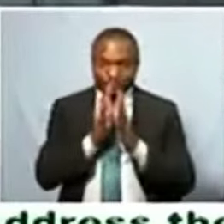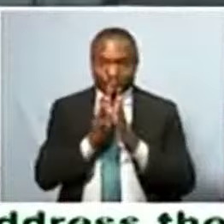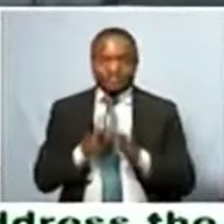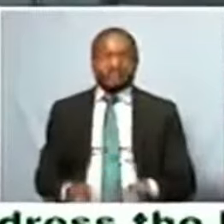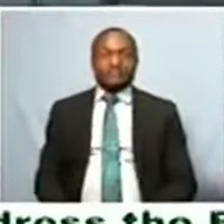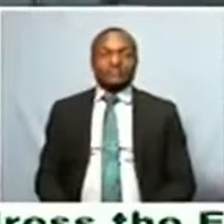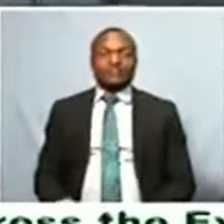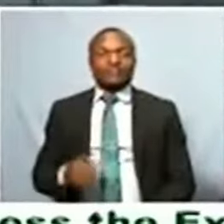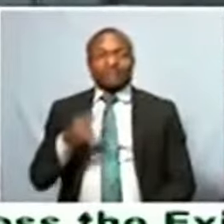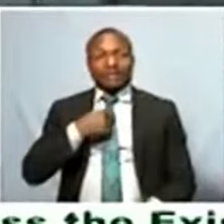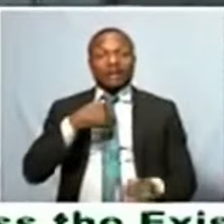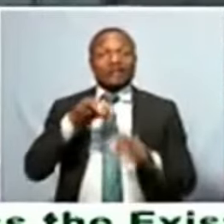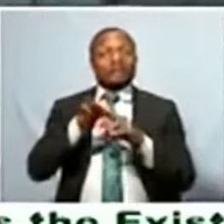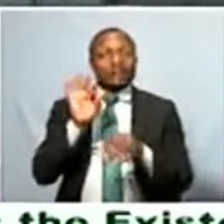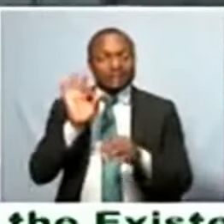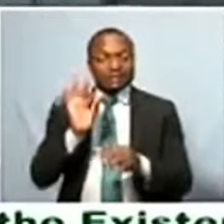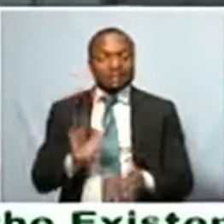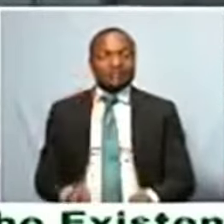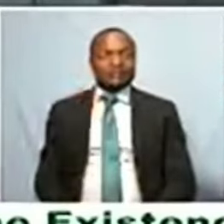I find